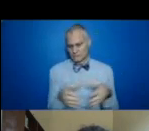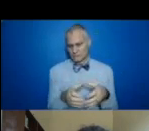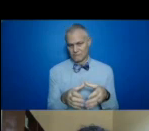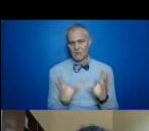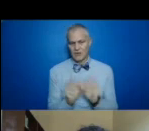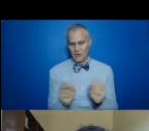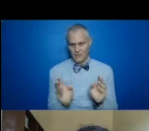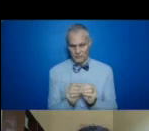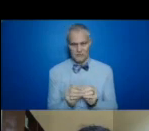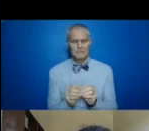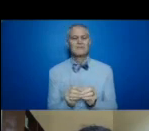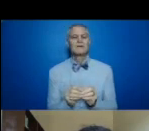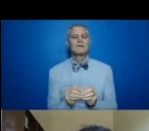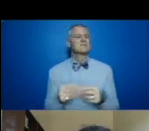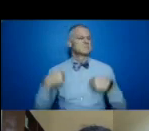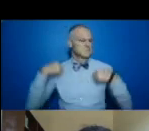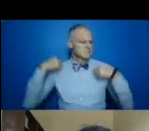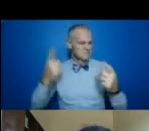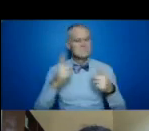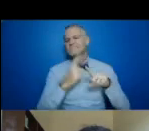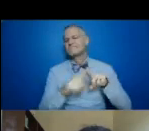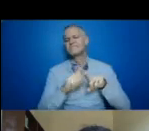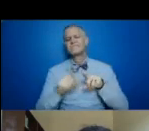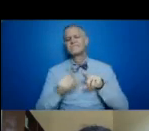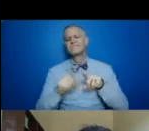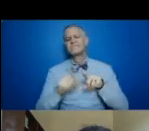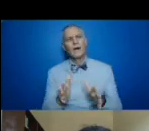been involved with a variety of different ways to try and create